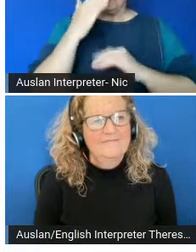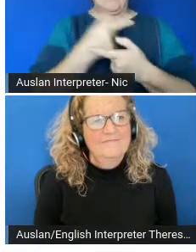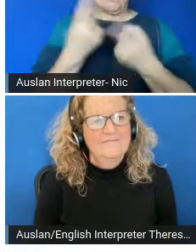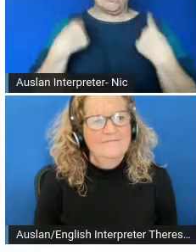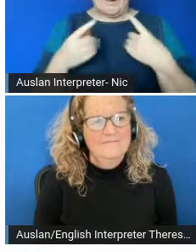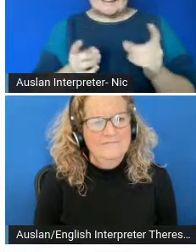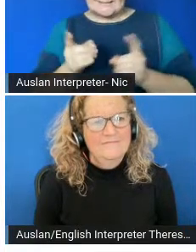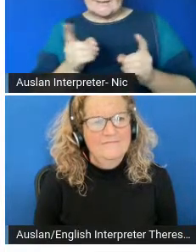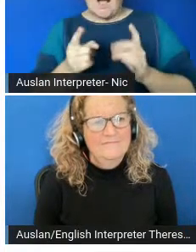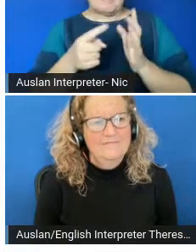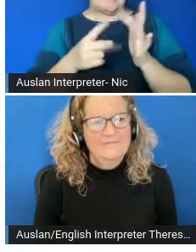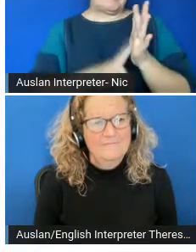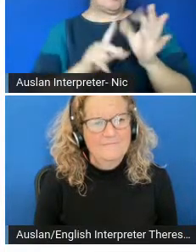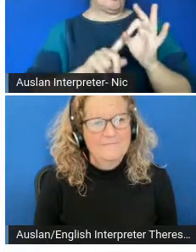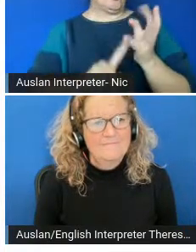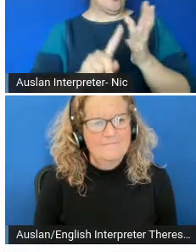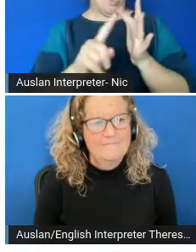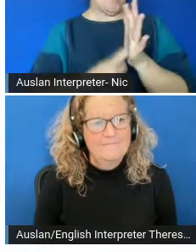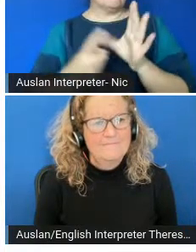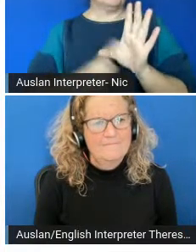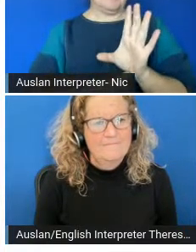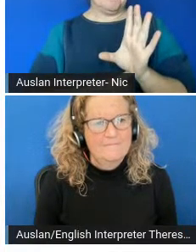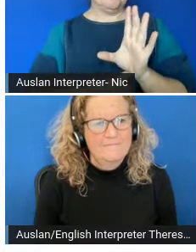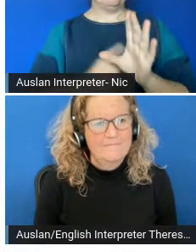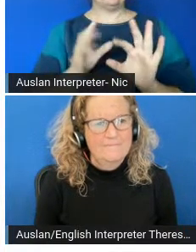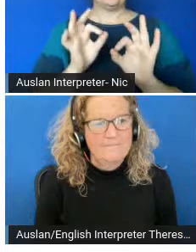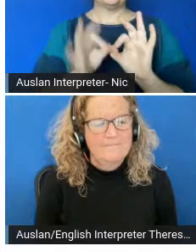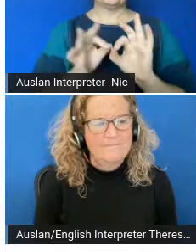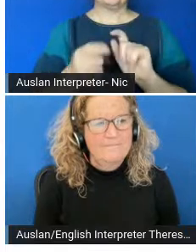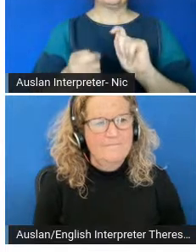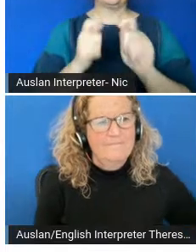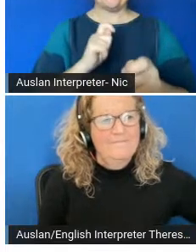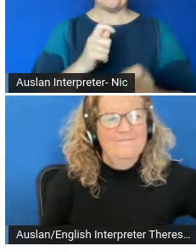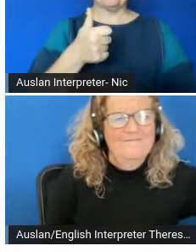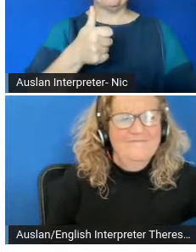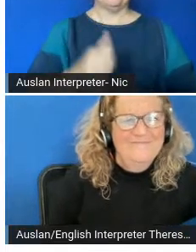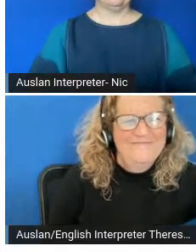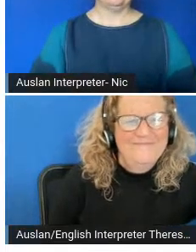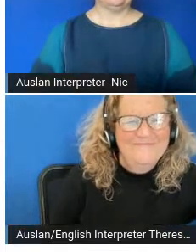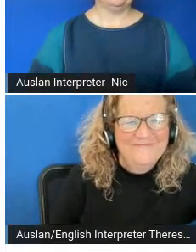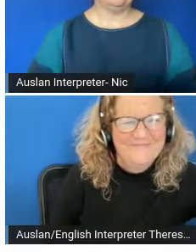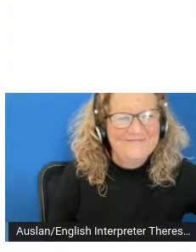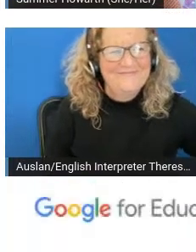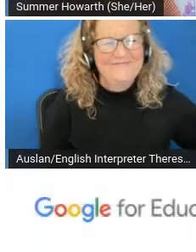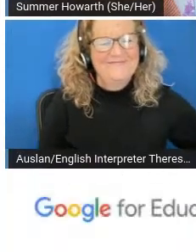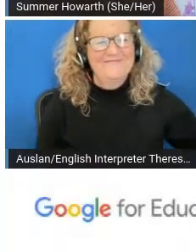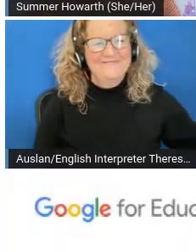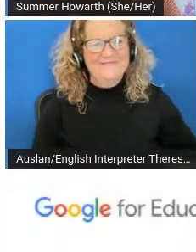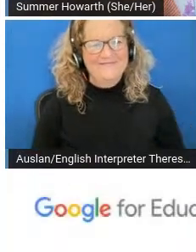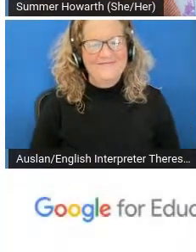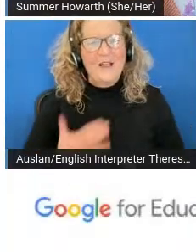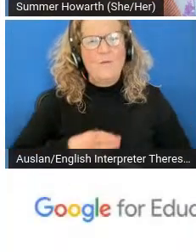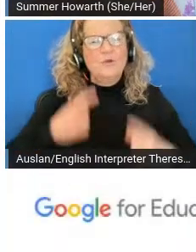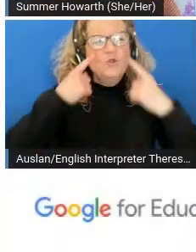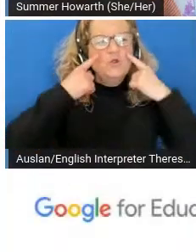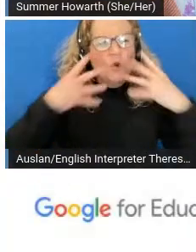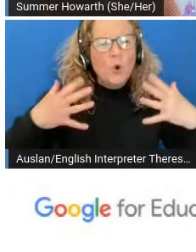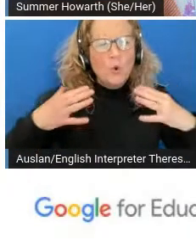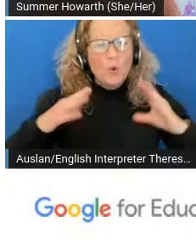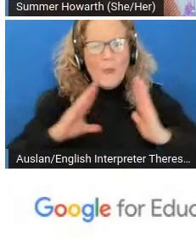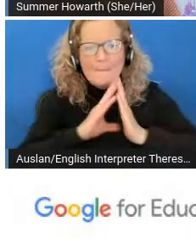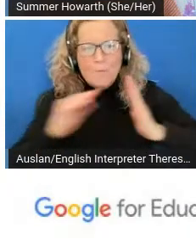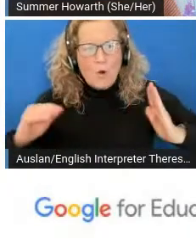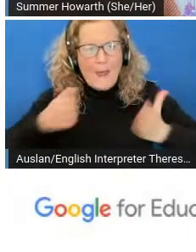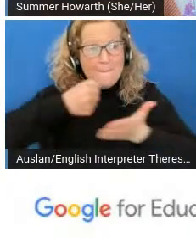going to share this one as well with you. I just wanted to show you this model at the bottom of this design canvas, because